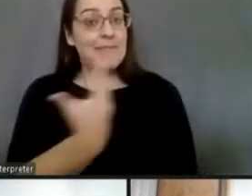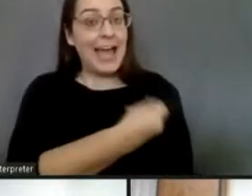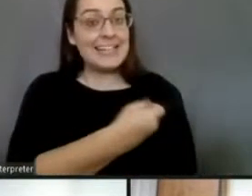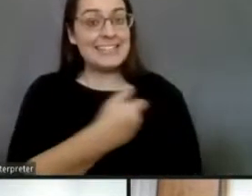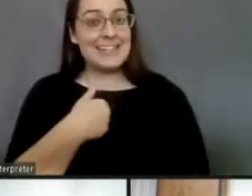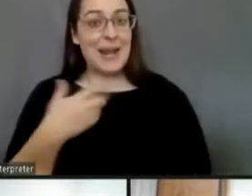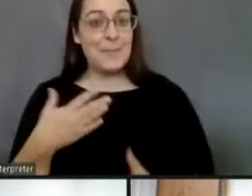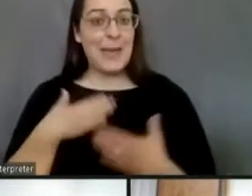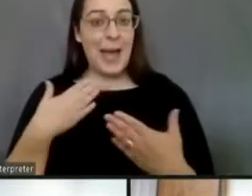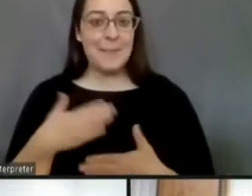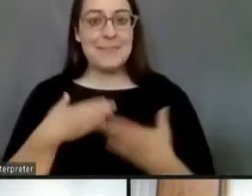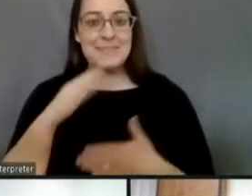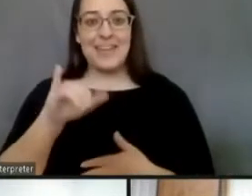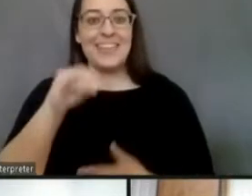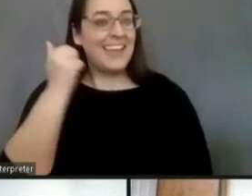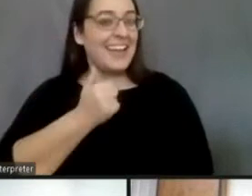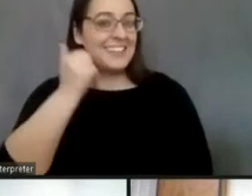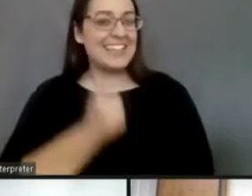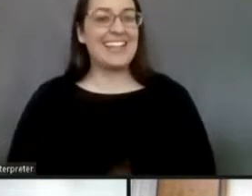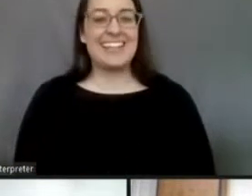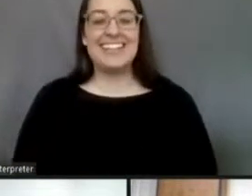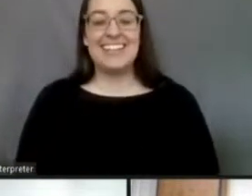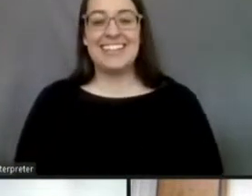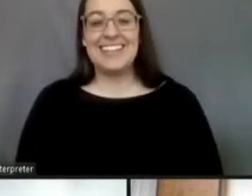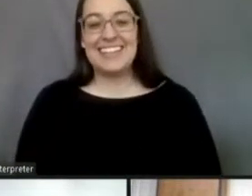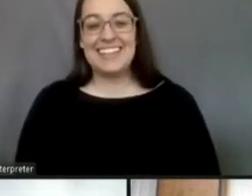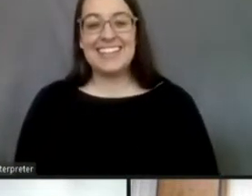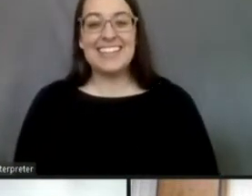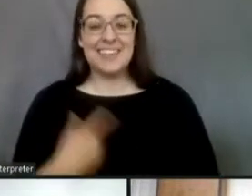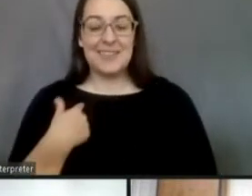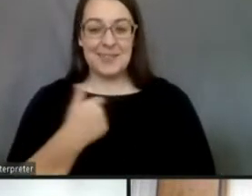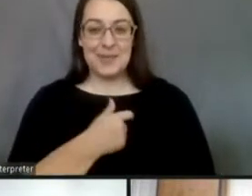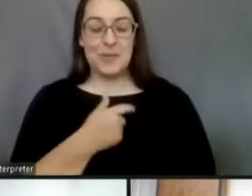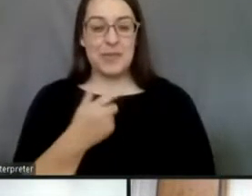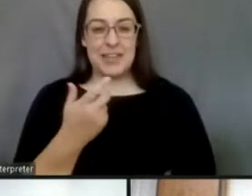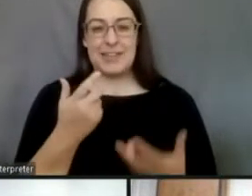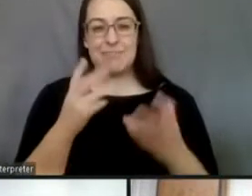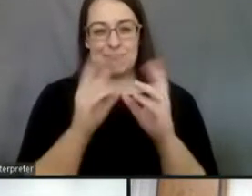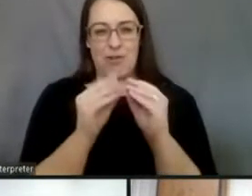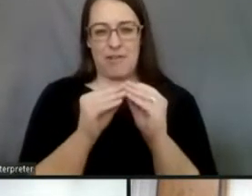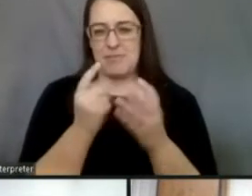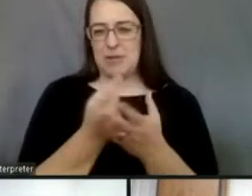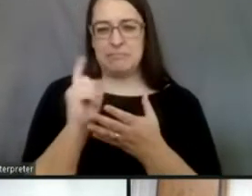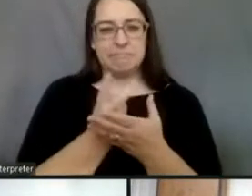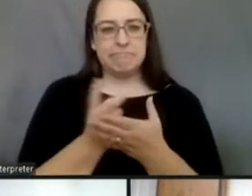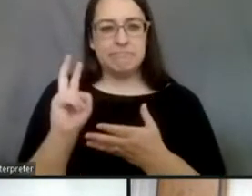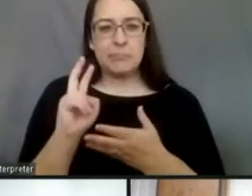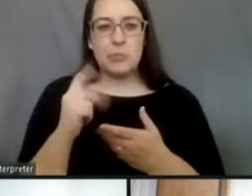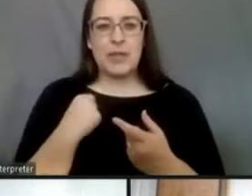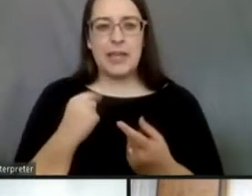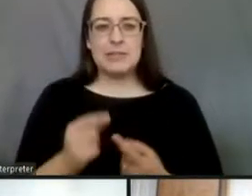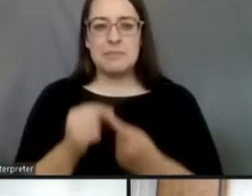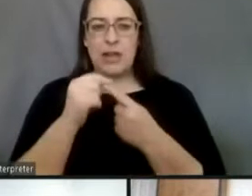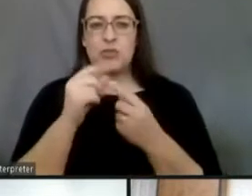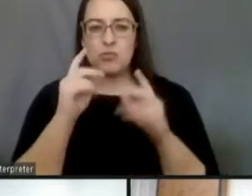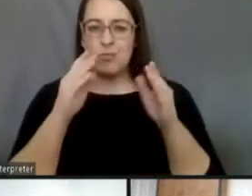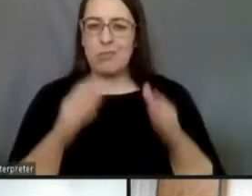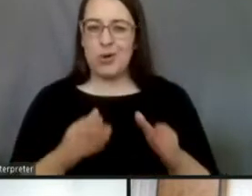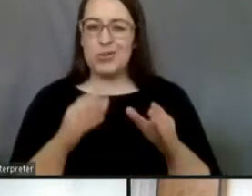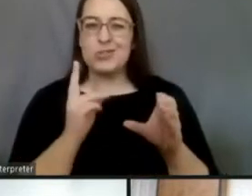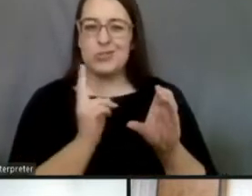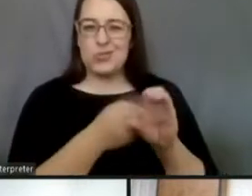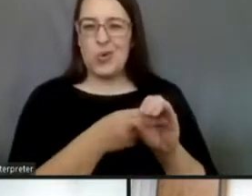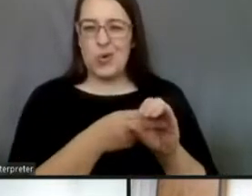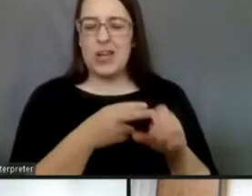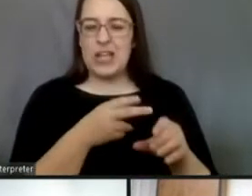I'm happier about that every day. So, we were on a call like this about a week or two ago, and we had a special guest on, and they finally asked,